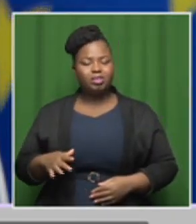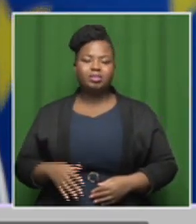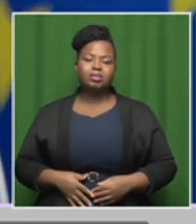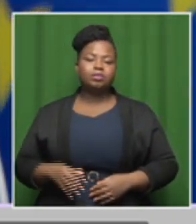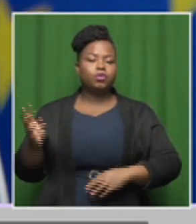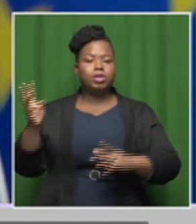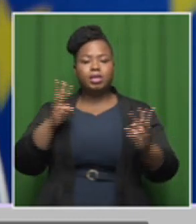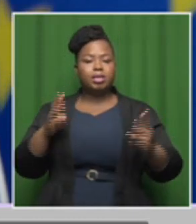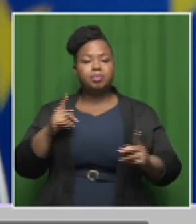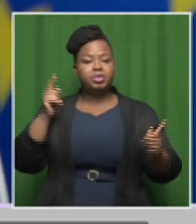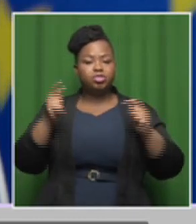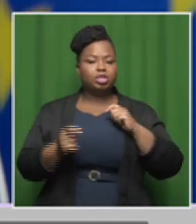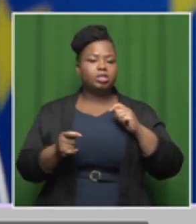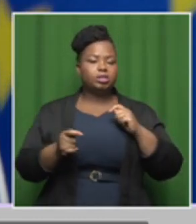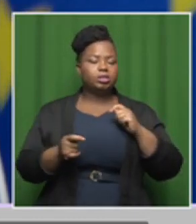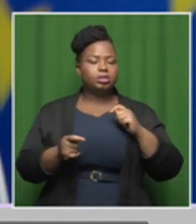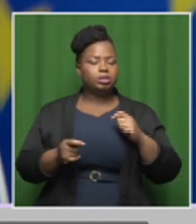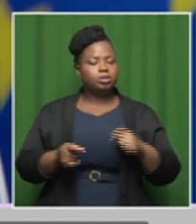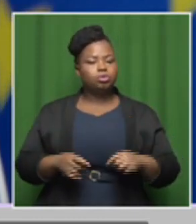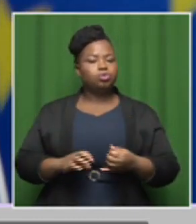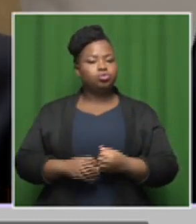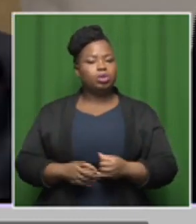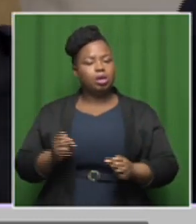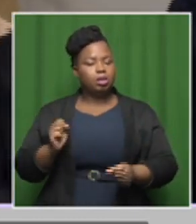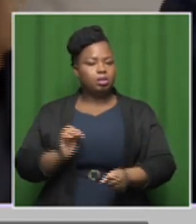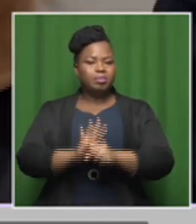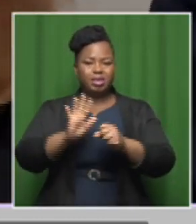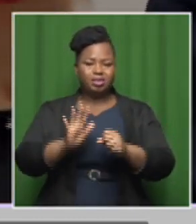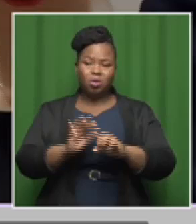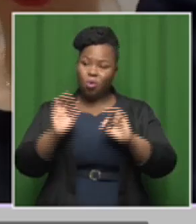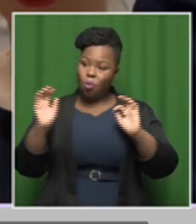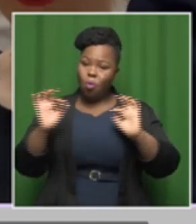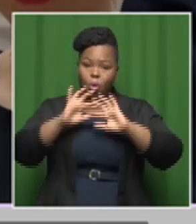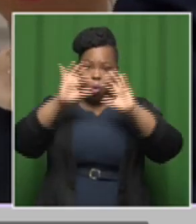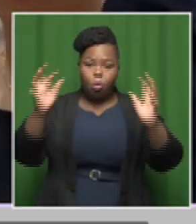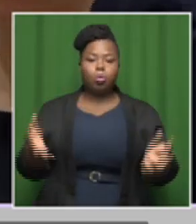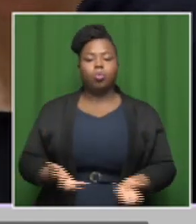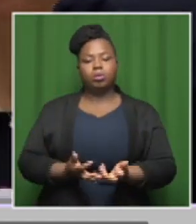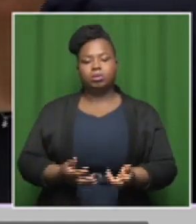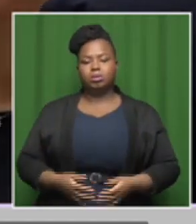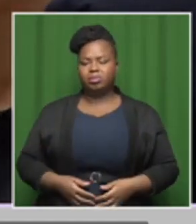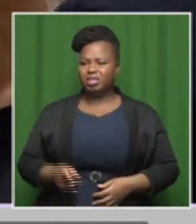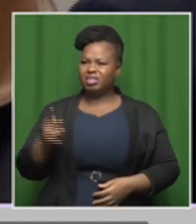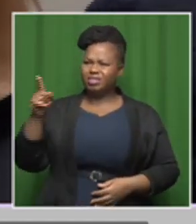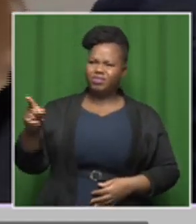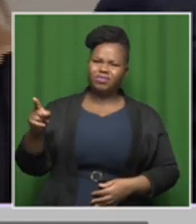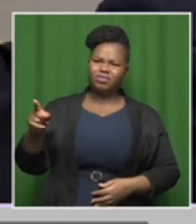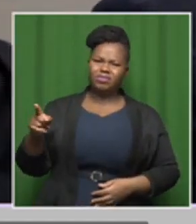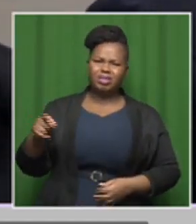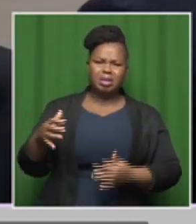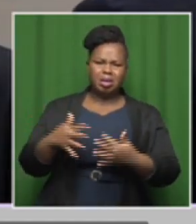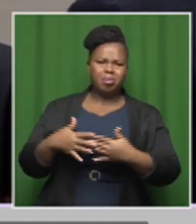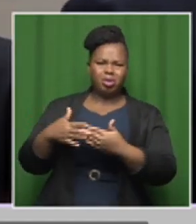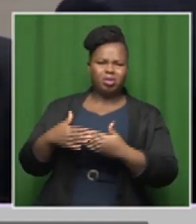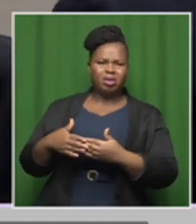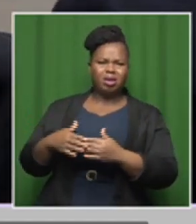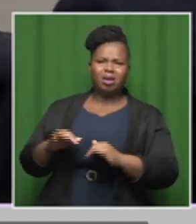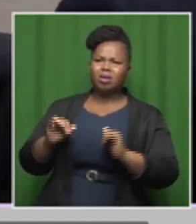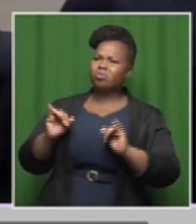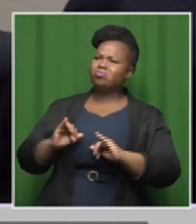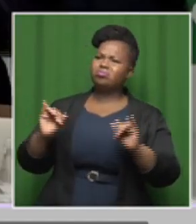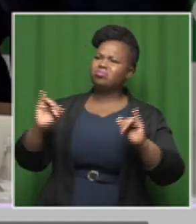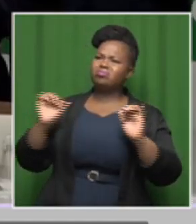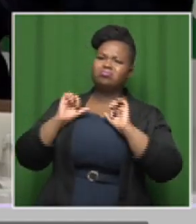not universal, and one of the biggest polluters is continuing to do so, it really puts the